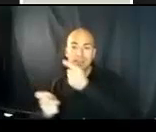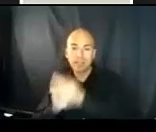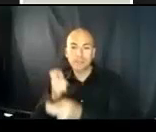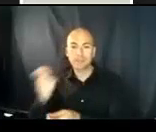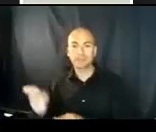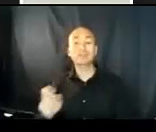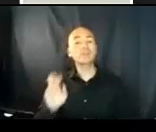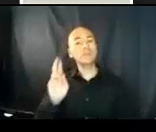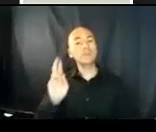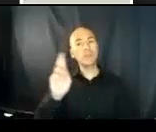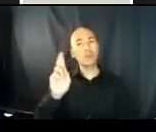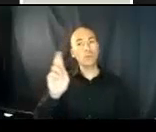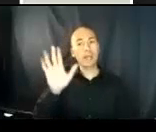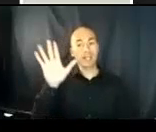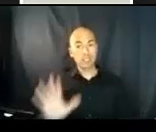information on